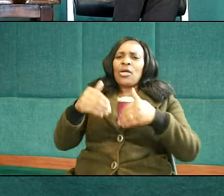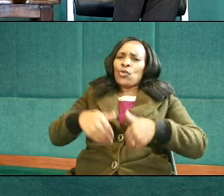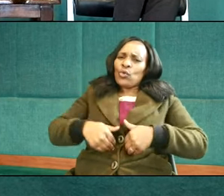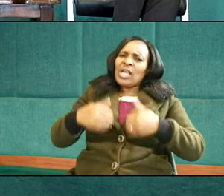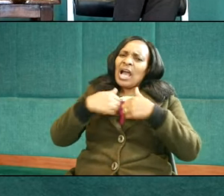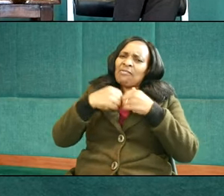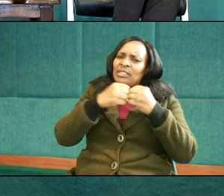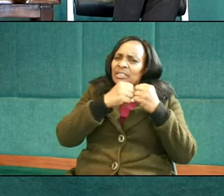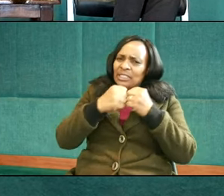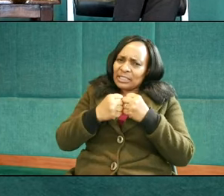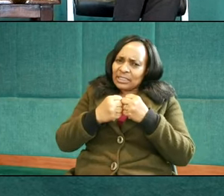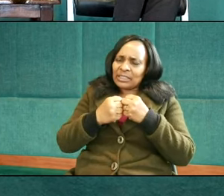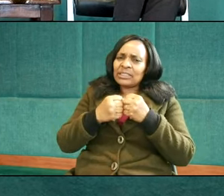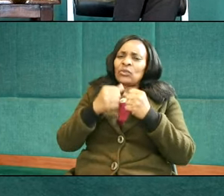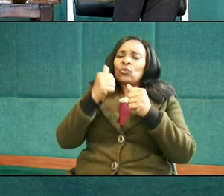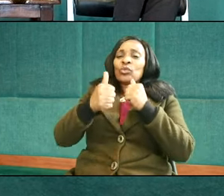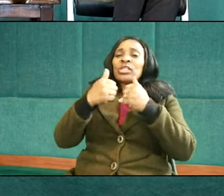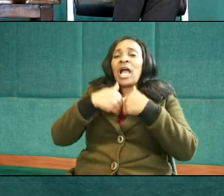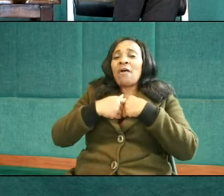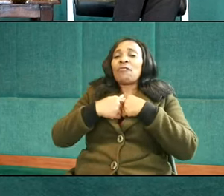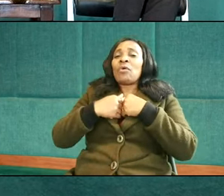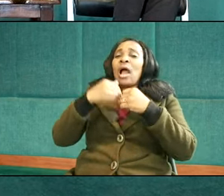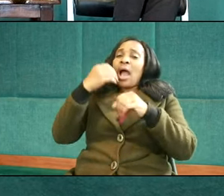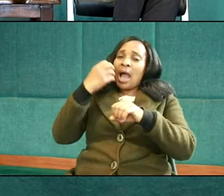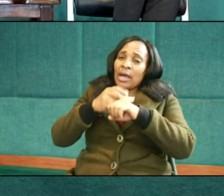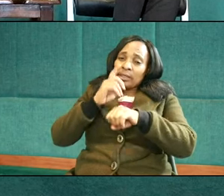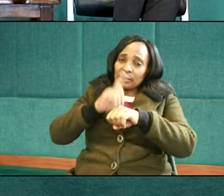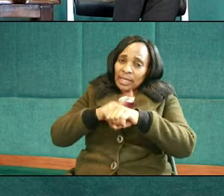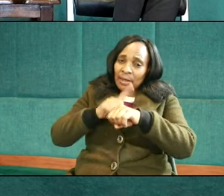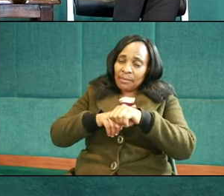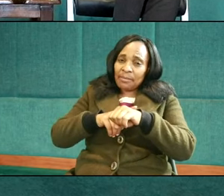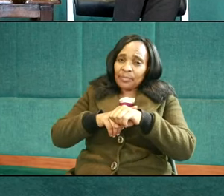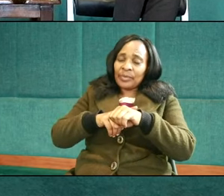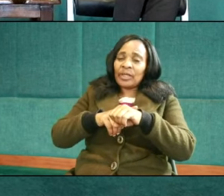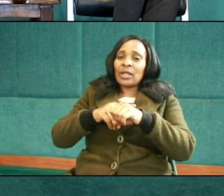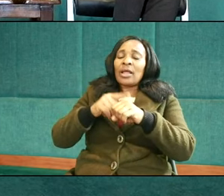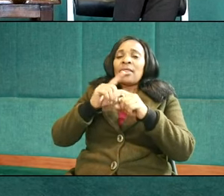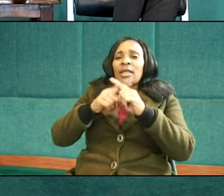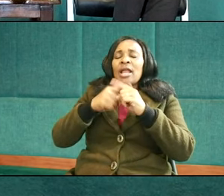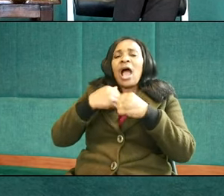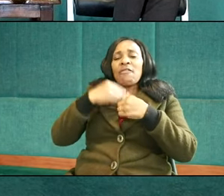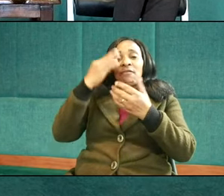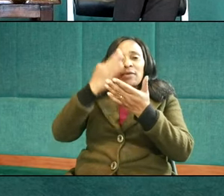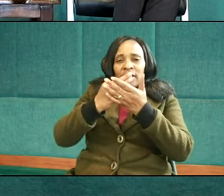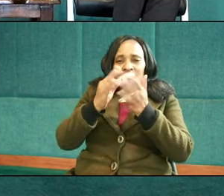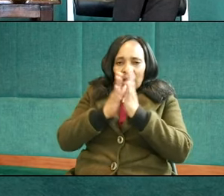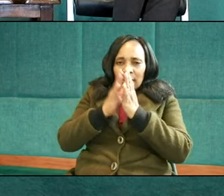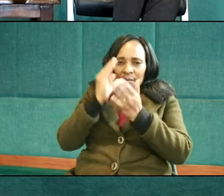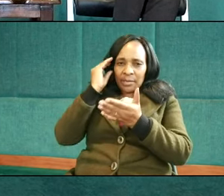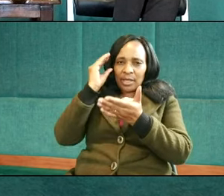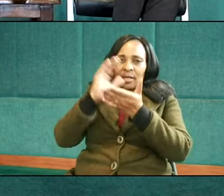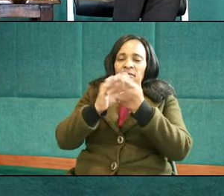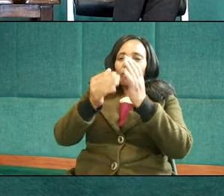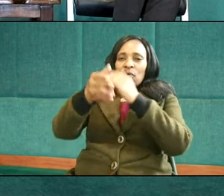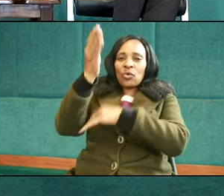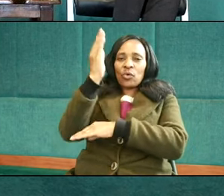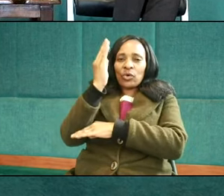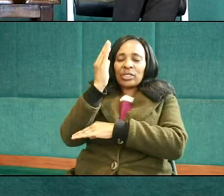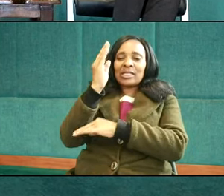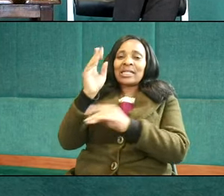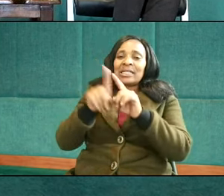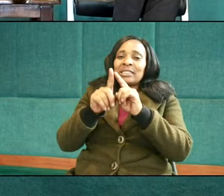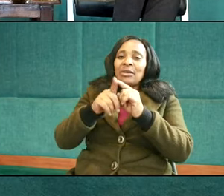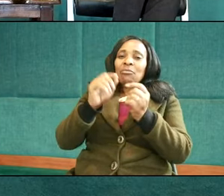really critical period of harvesting our faith and our belief in God. Therefore, even Proverbs